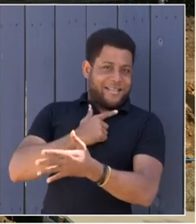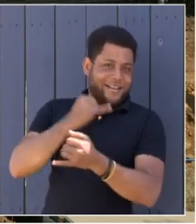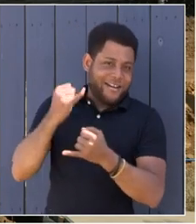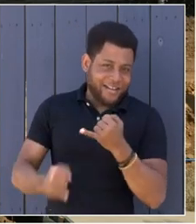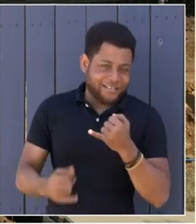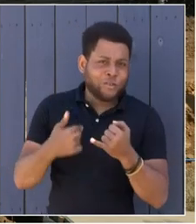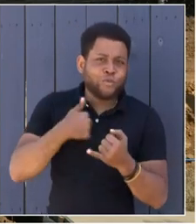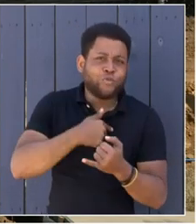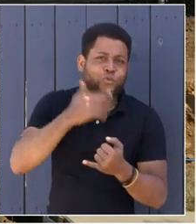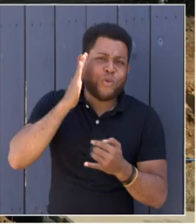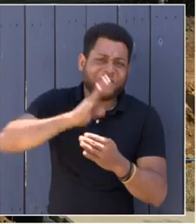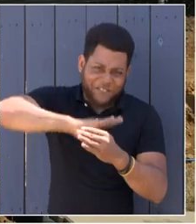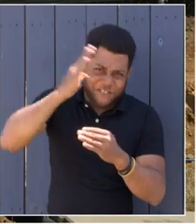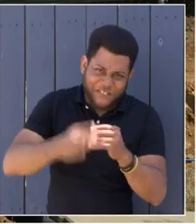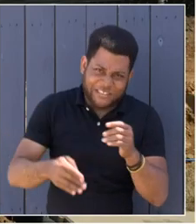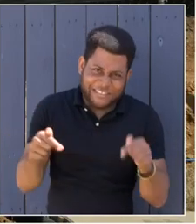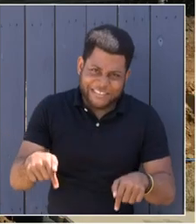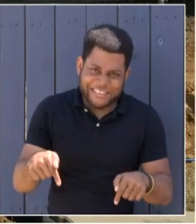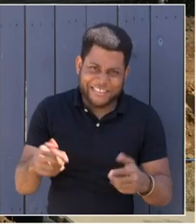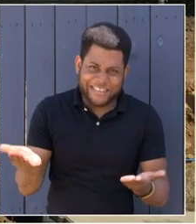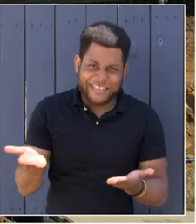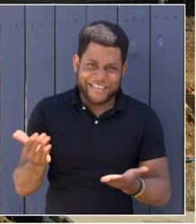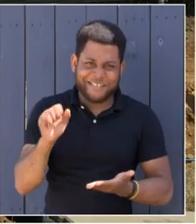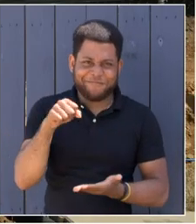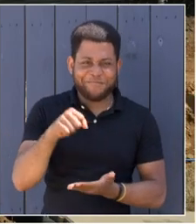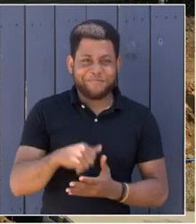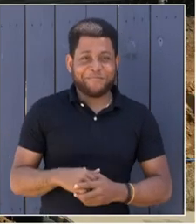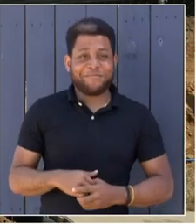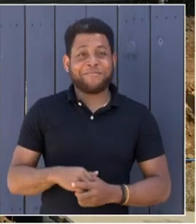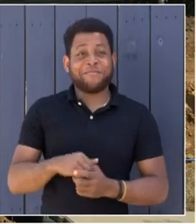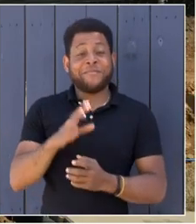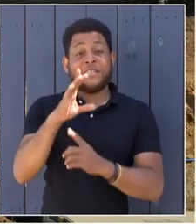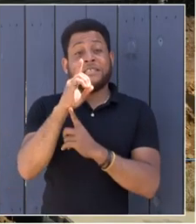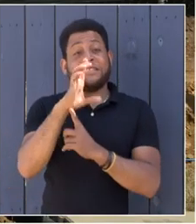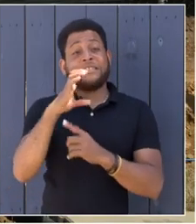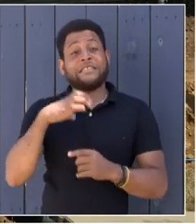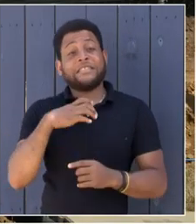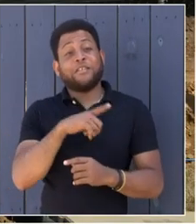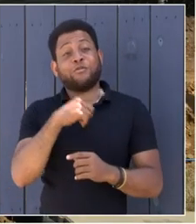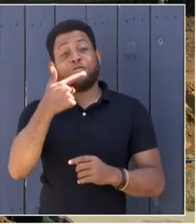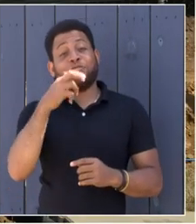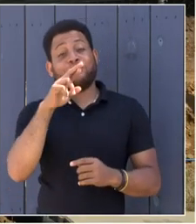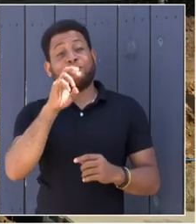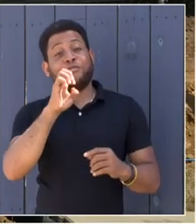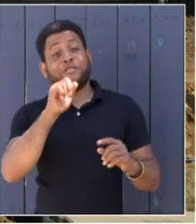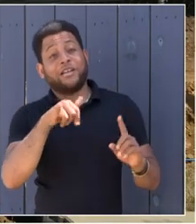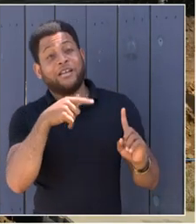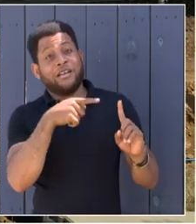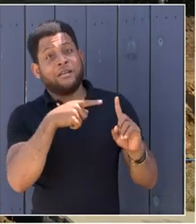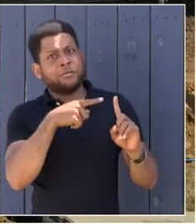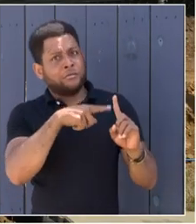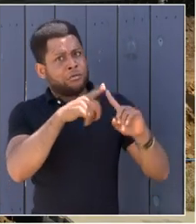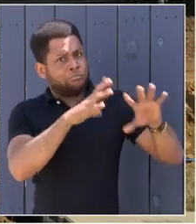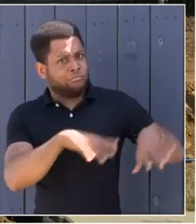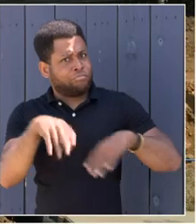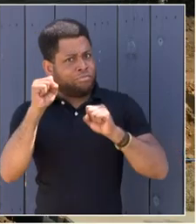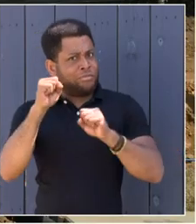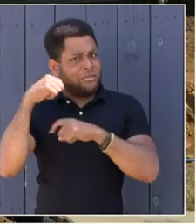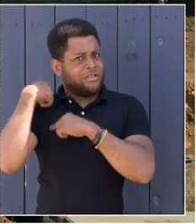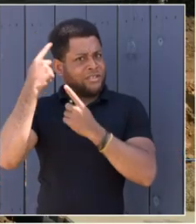here today, but couldn't be here today. But we want to give him appreciation anyway. So thank